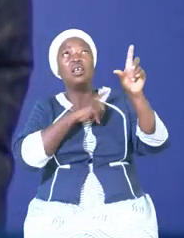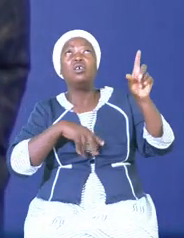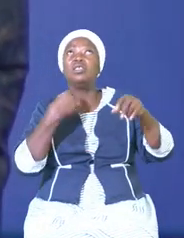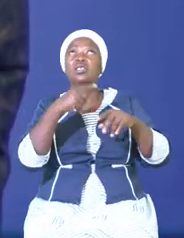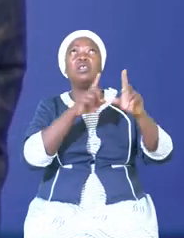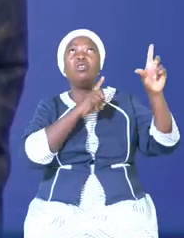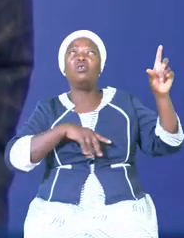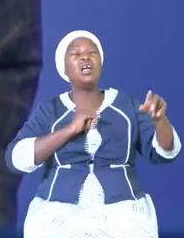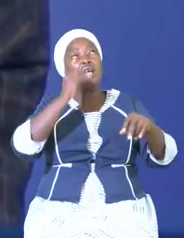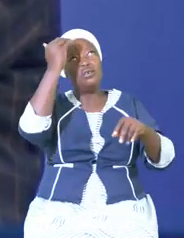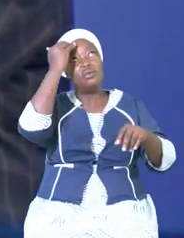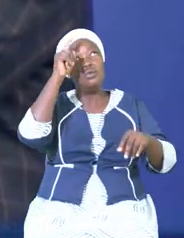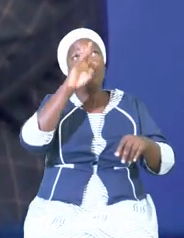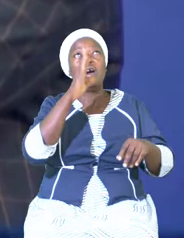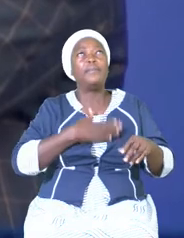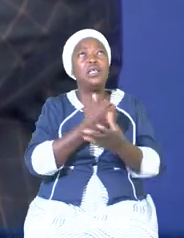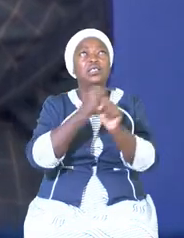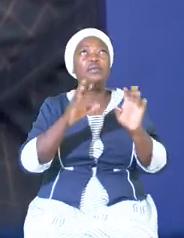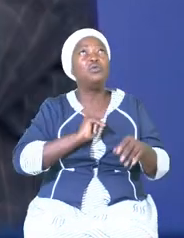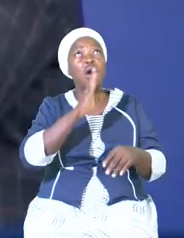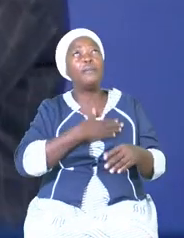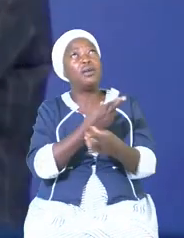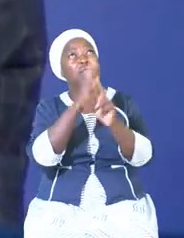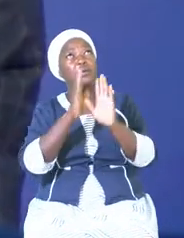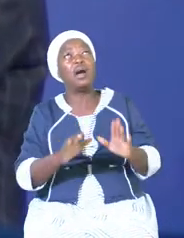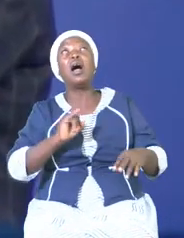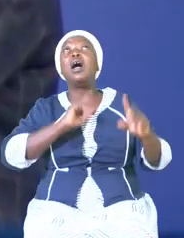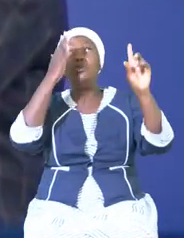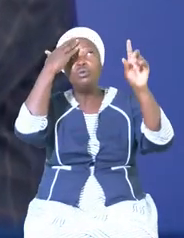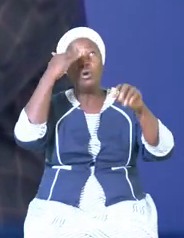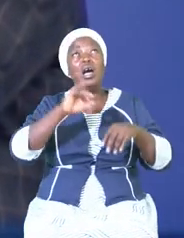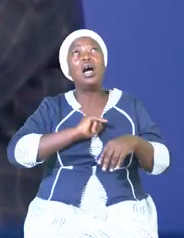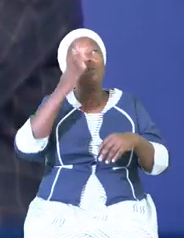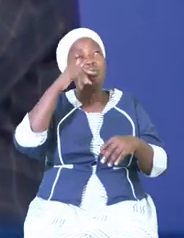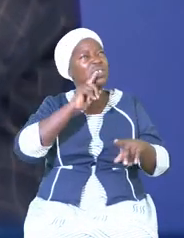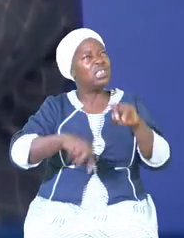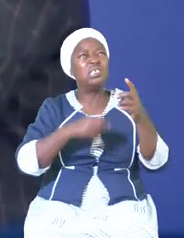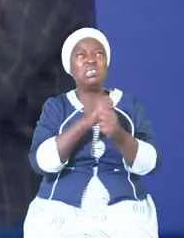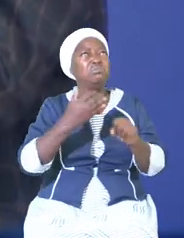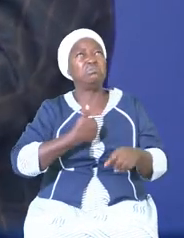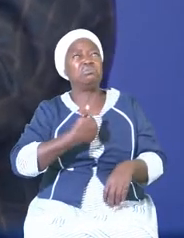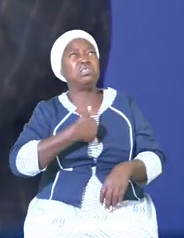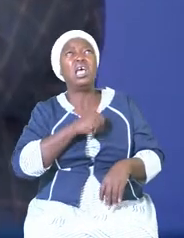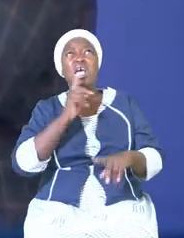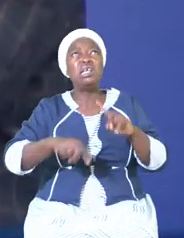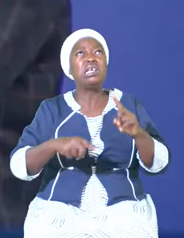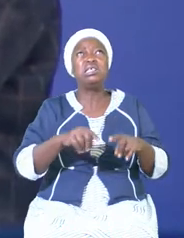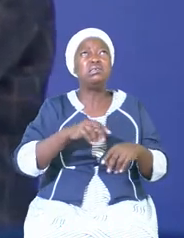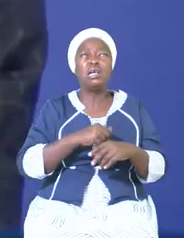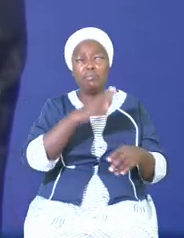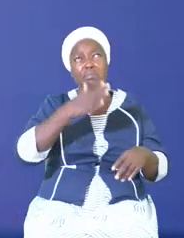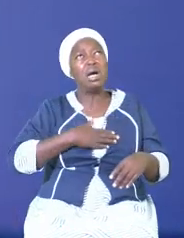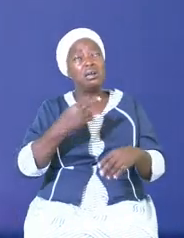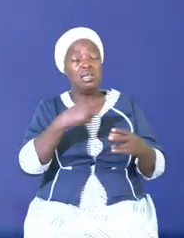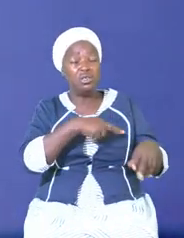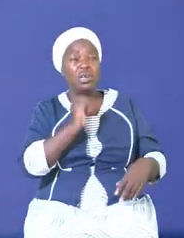know you're my Savior, you're my Redeemer. I know I cannot save myself, and my religious ceremonies